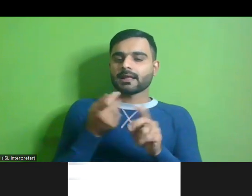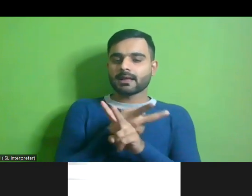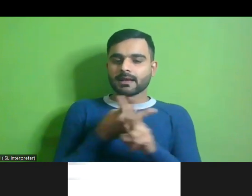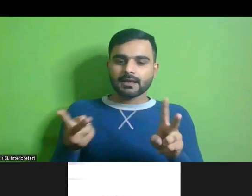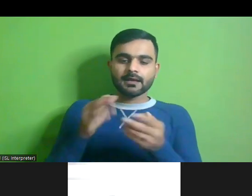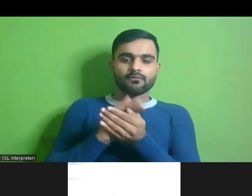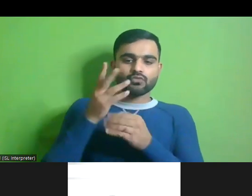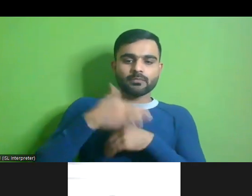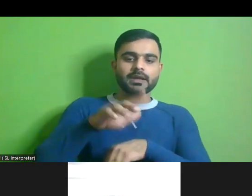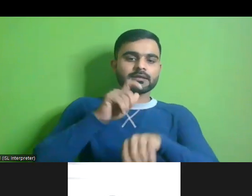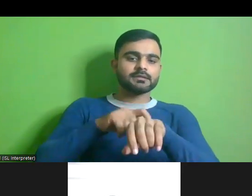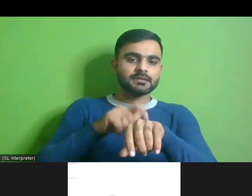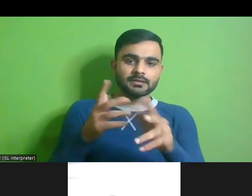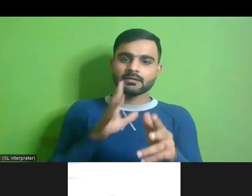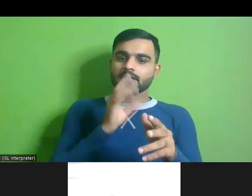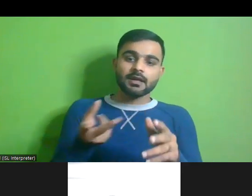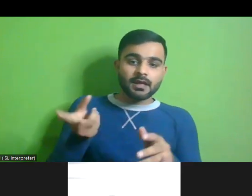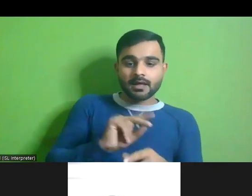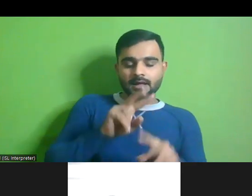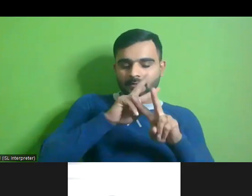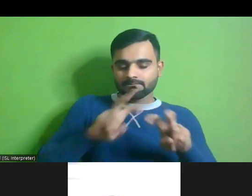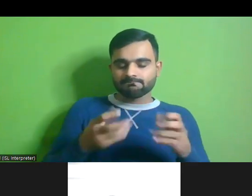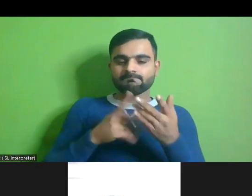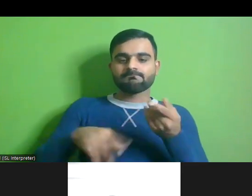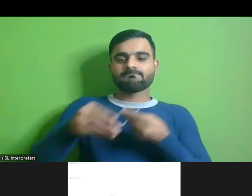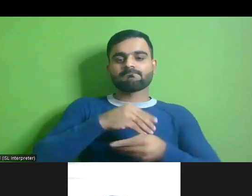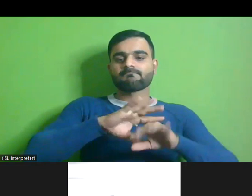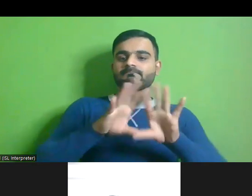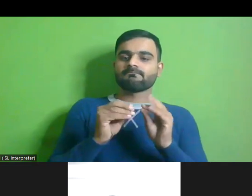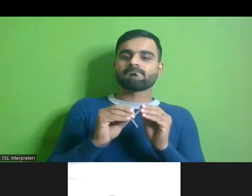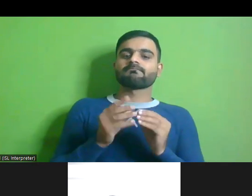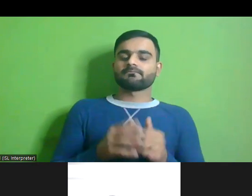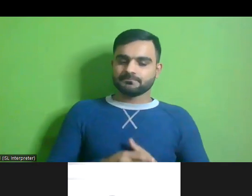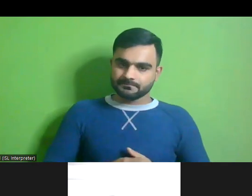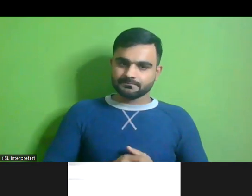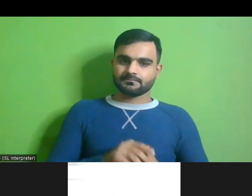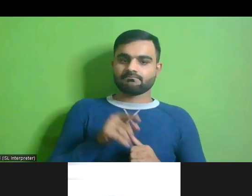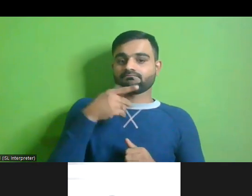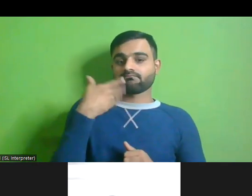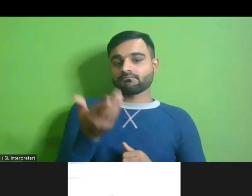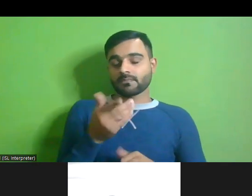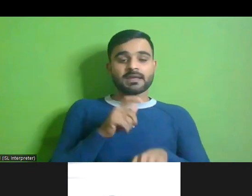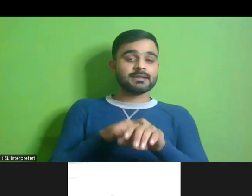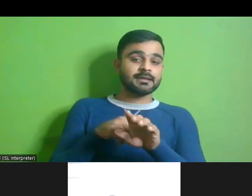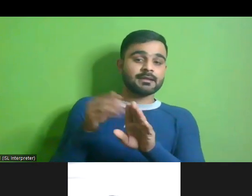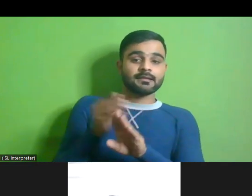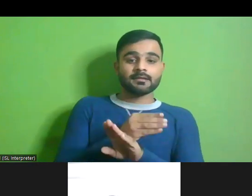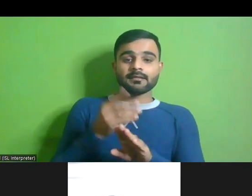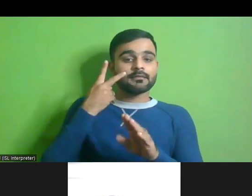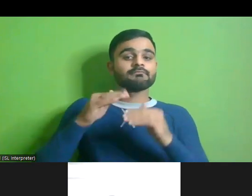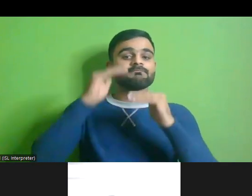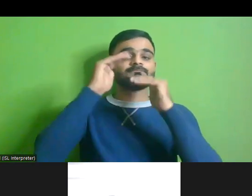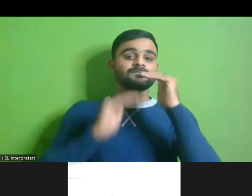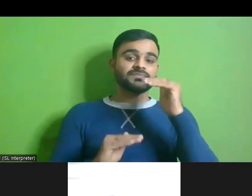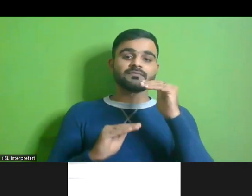keep up with the times and reanalyze the whole economy. I think, at the moment, it's like reduced to